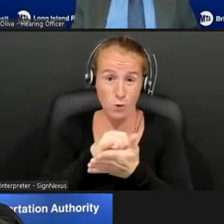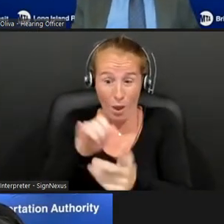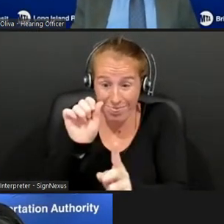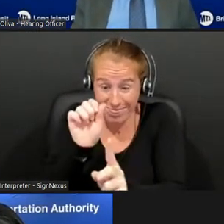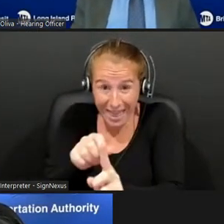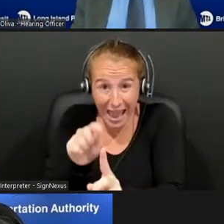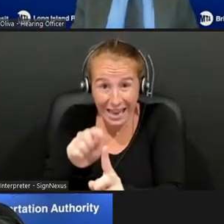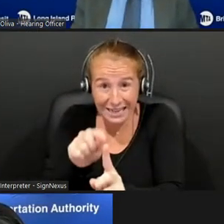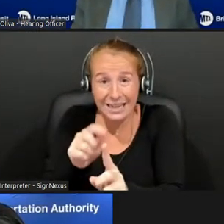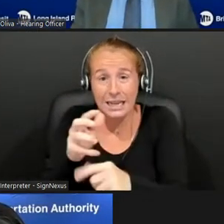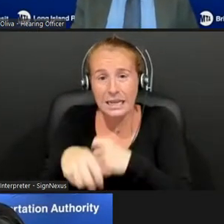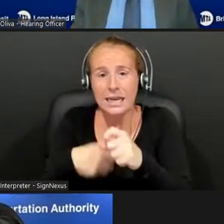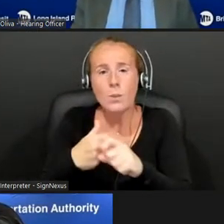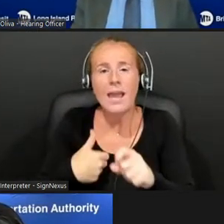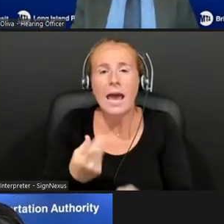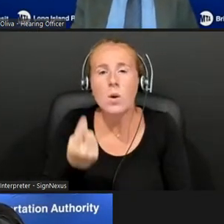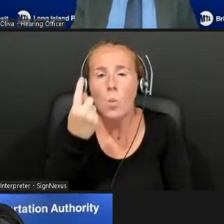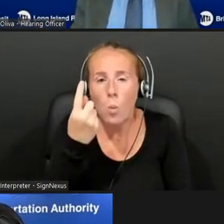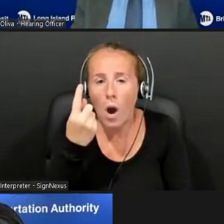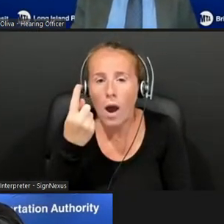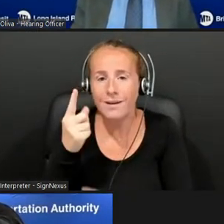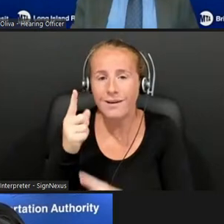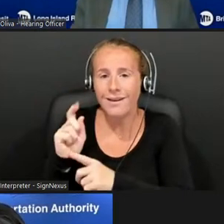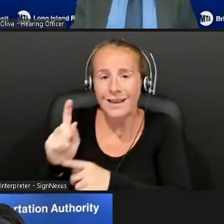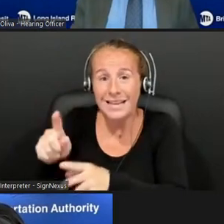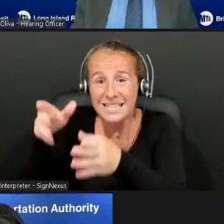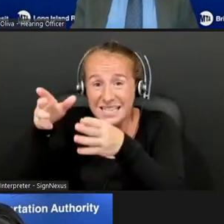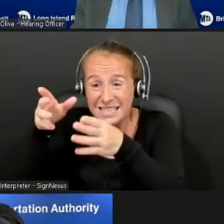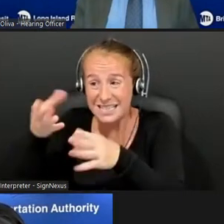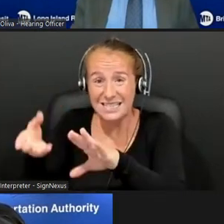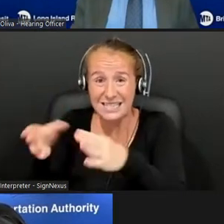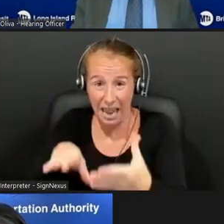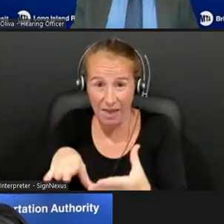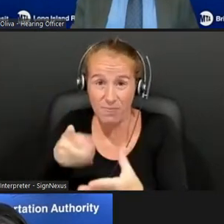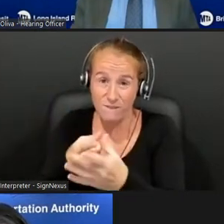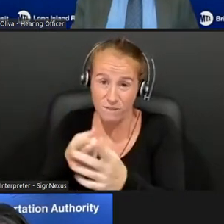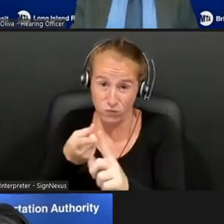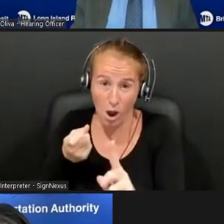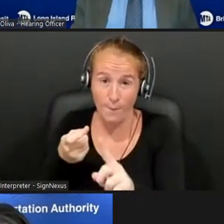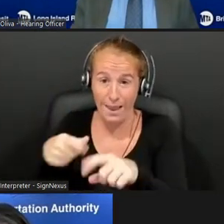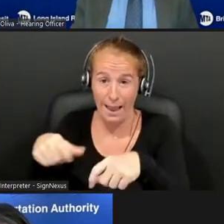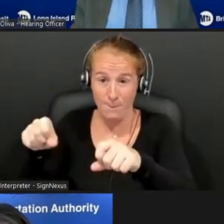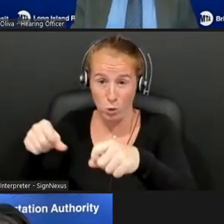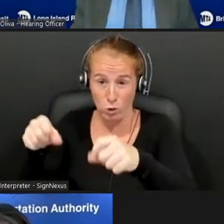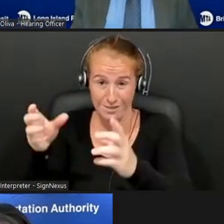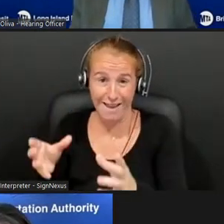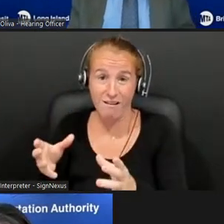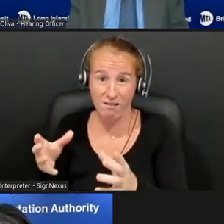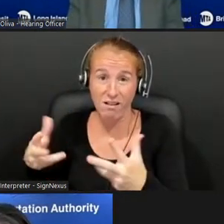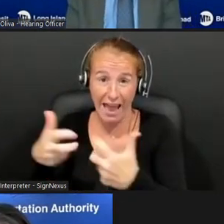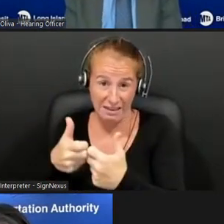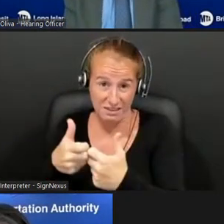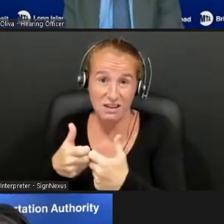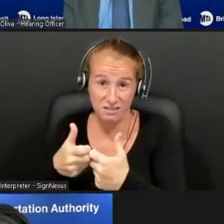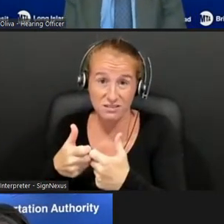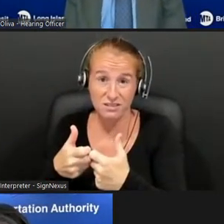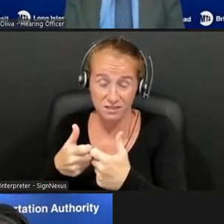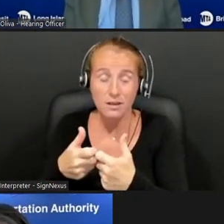exactly one pedestrian death resulting from a motorcycle accident in the entire state